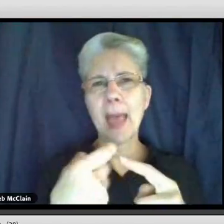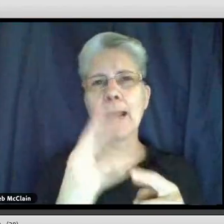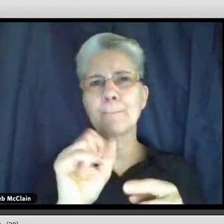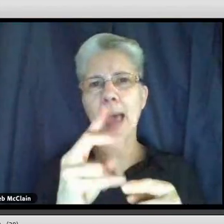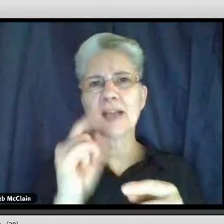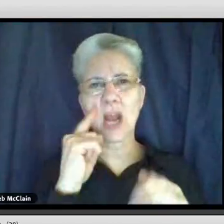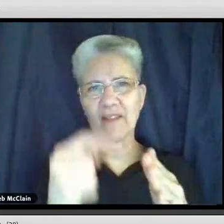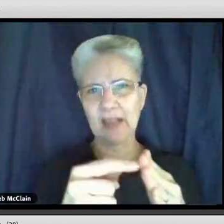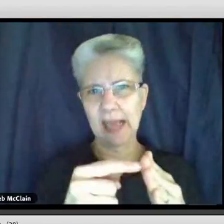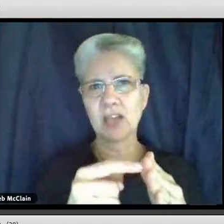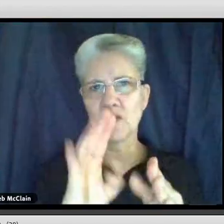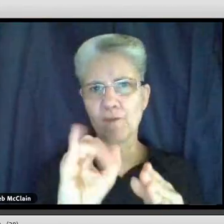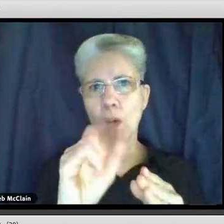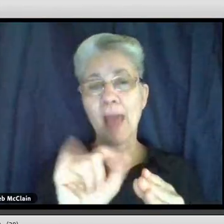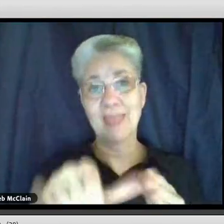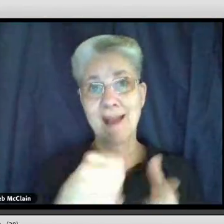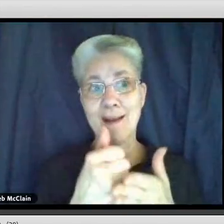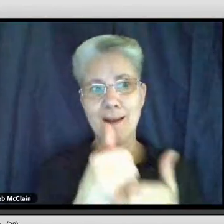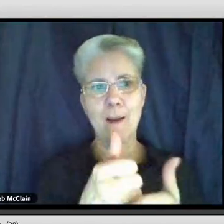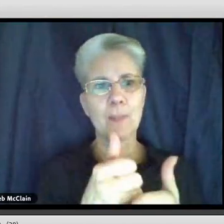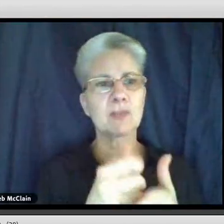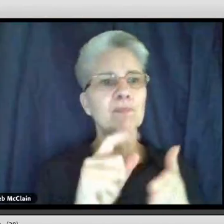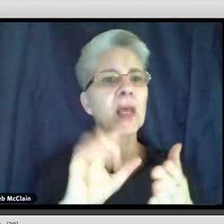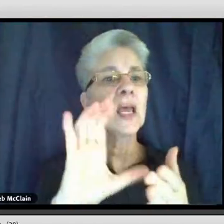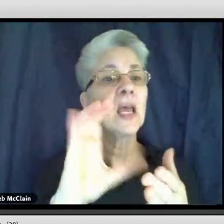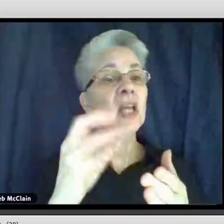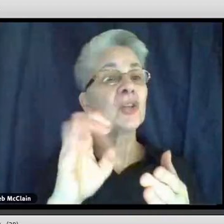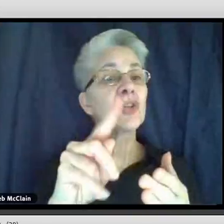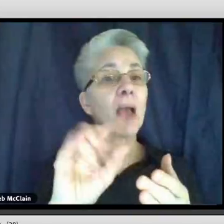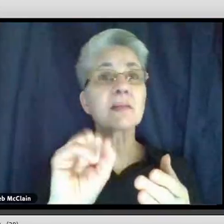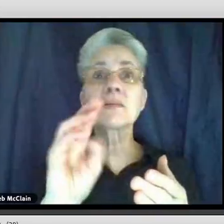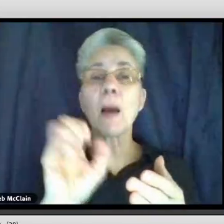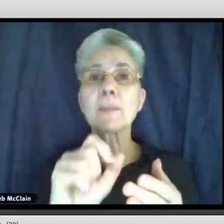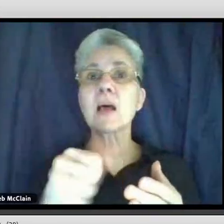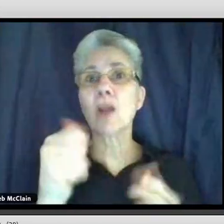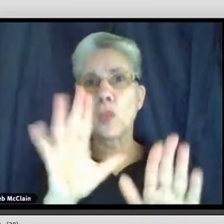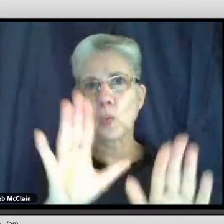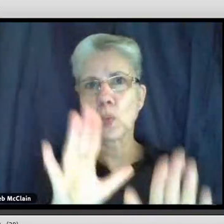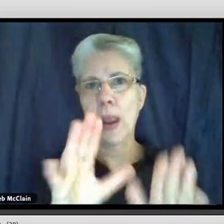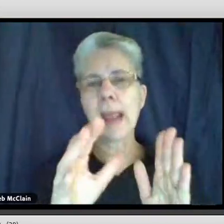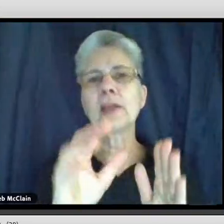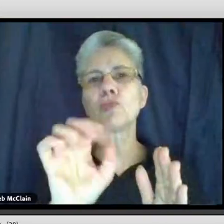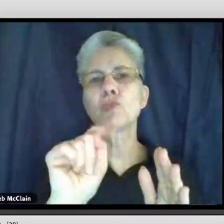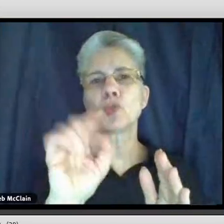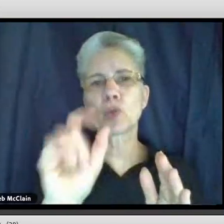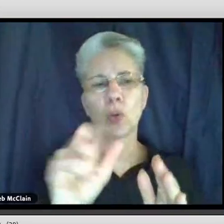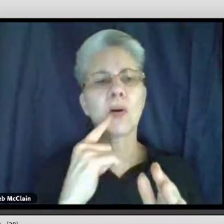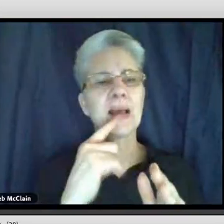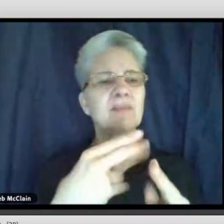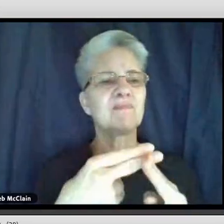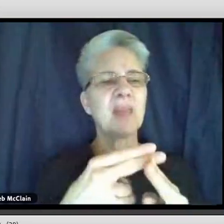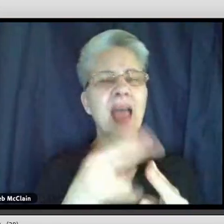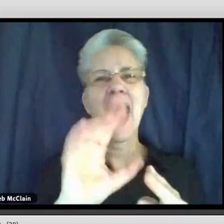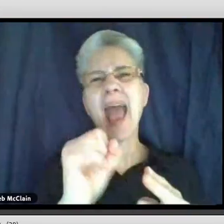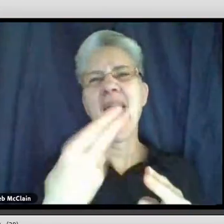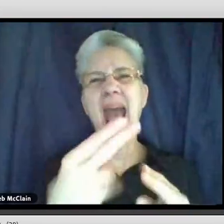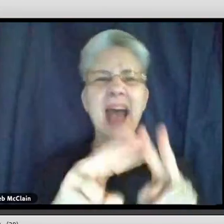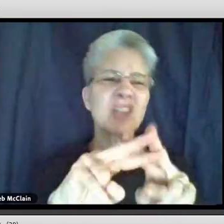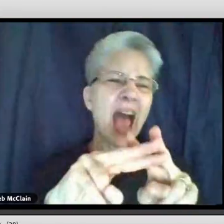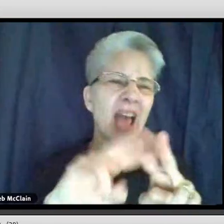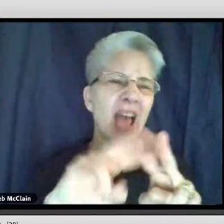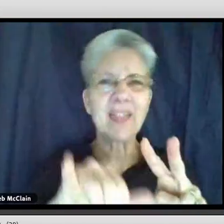can be really helpful. Checksums are another great tool. These are sometimes referred to as hash marks or